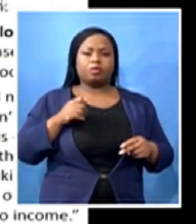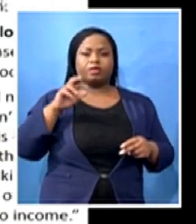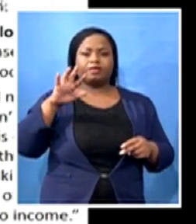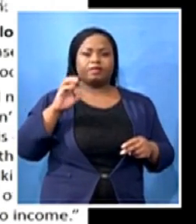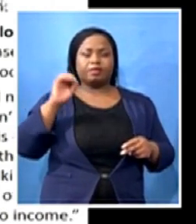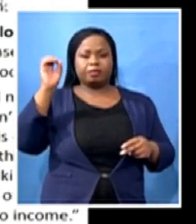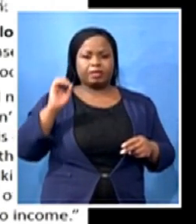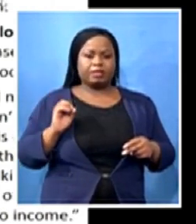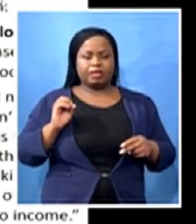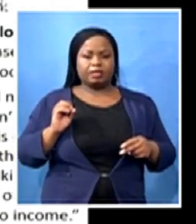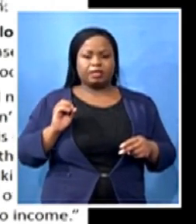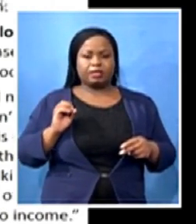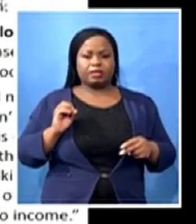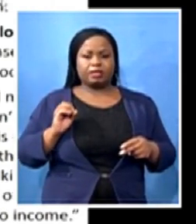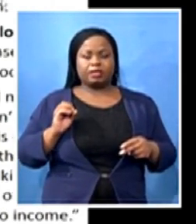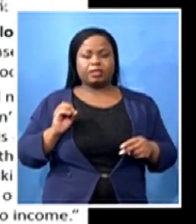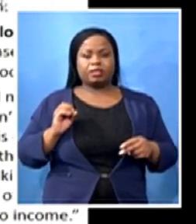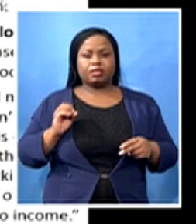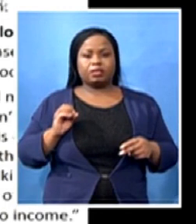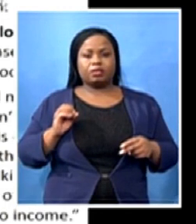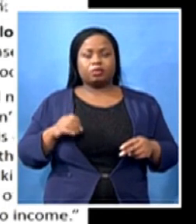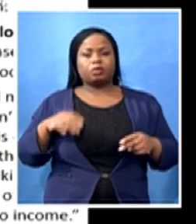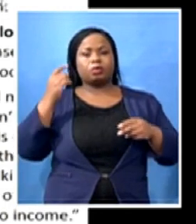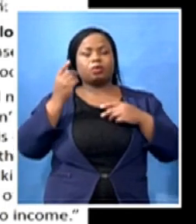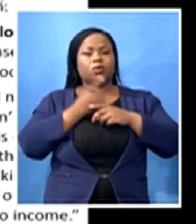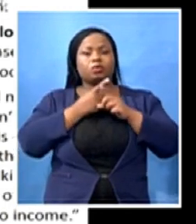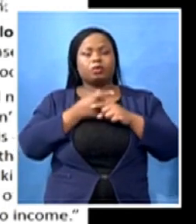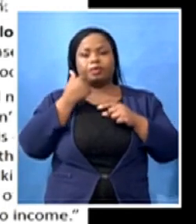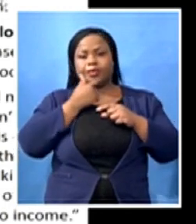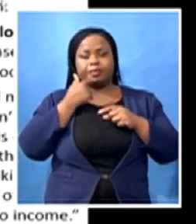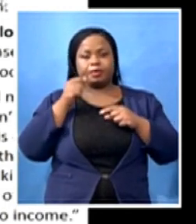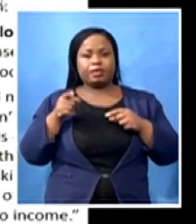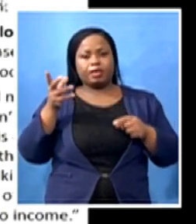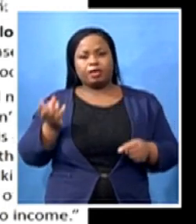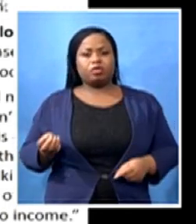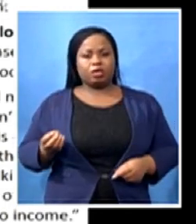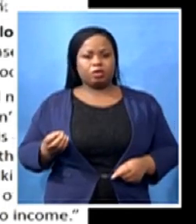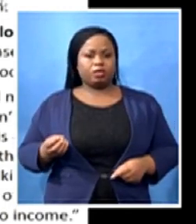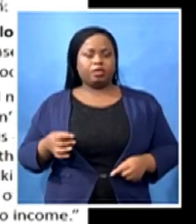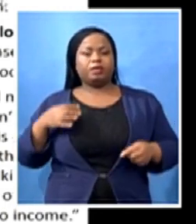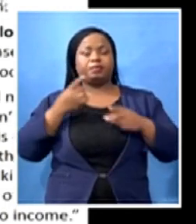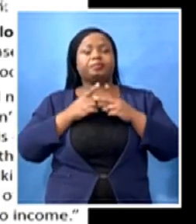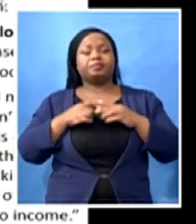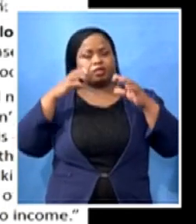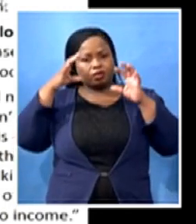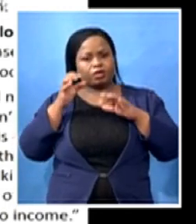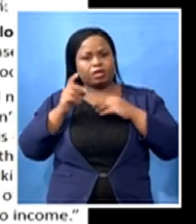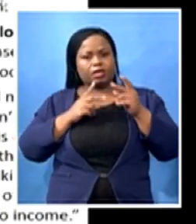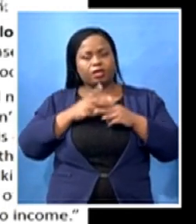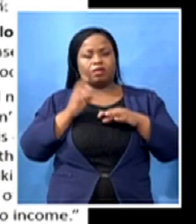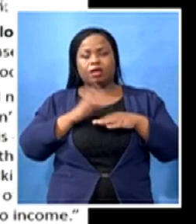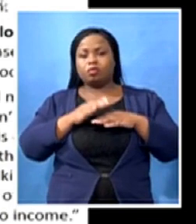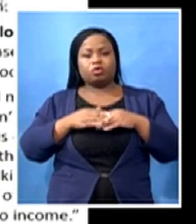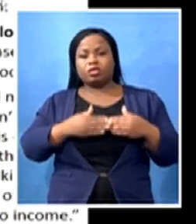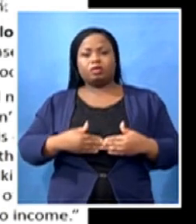data, certainly at the most recent round. Other factors that are clear from our data is there is the racial factor, and that's